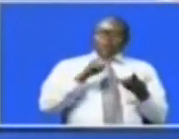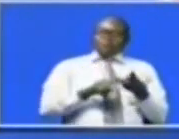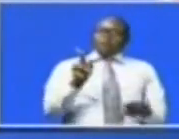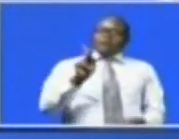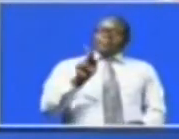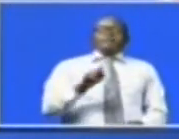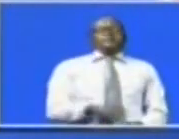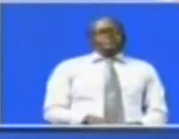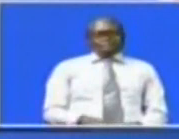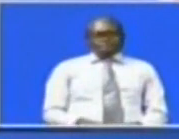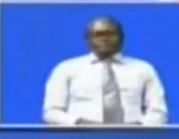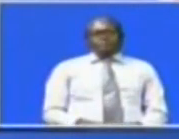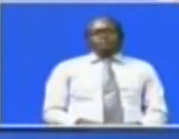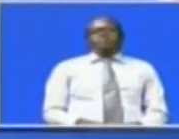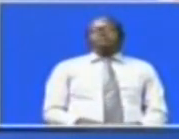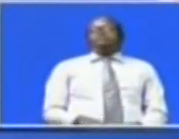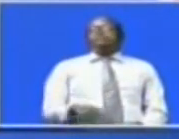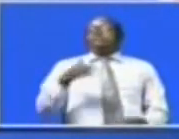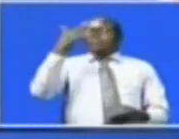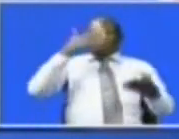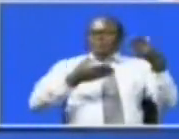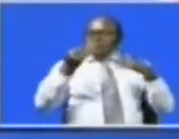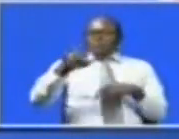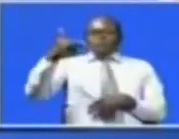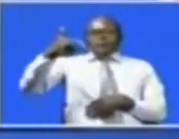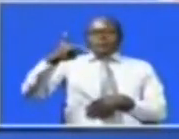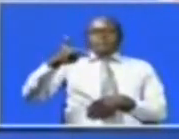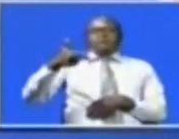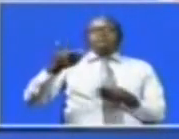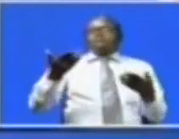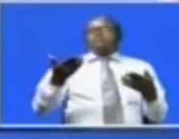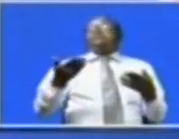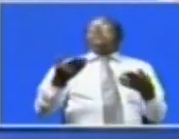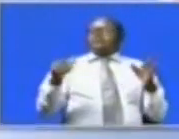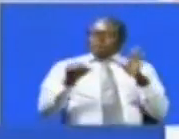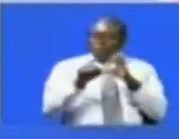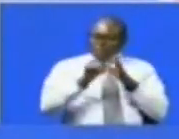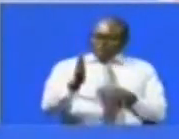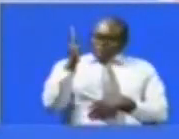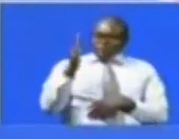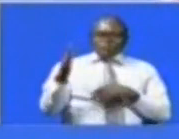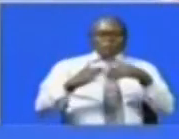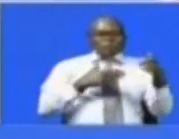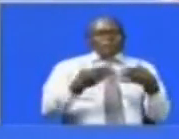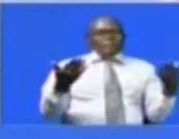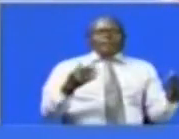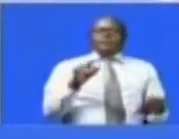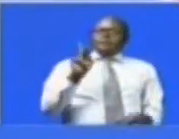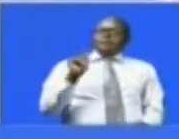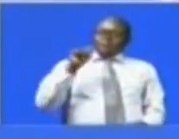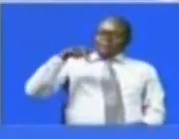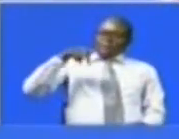you realize that the presence of guns is the presence of insecurity. Whether you are talking about